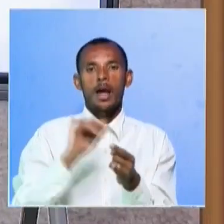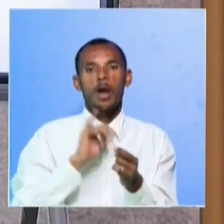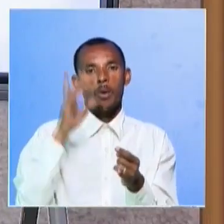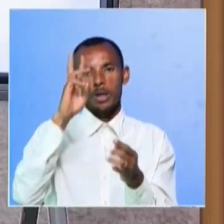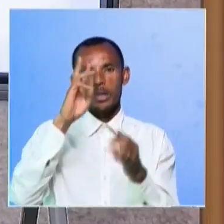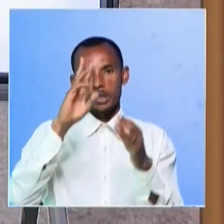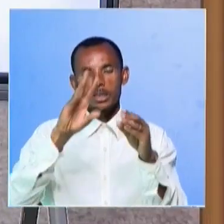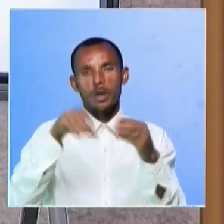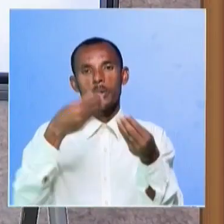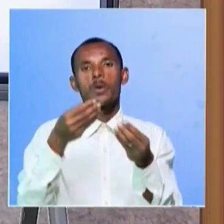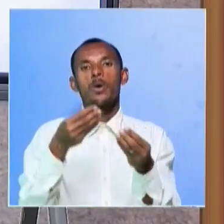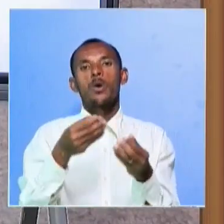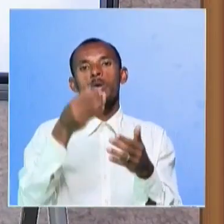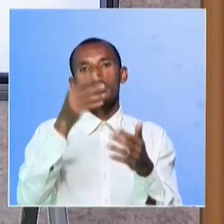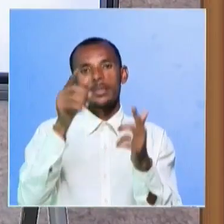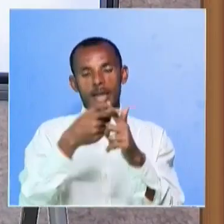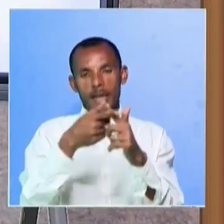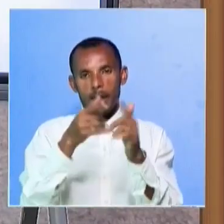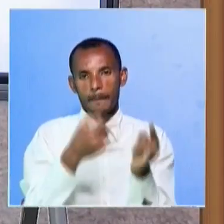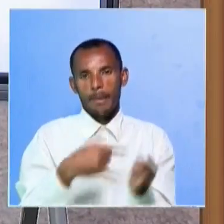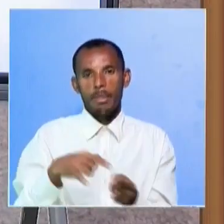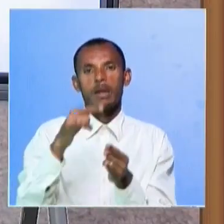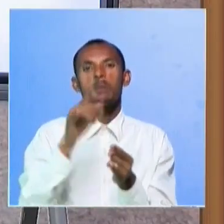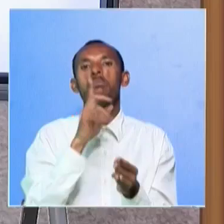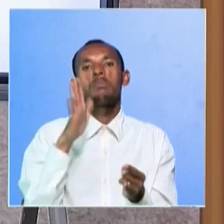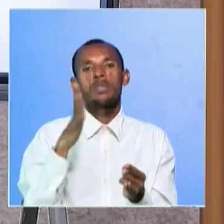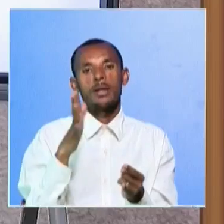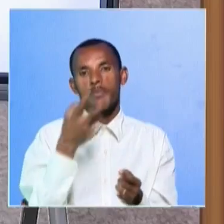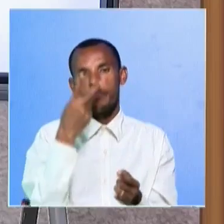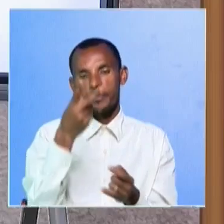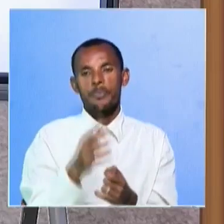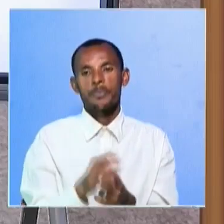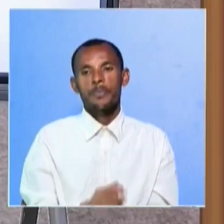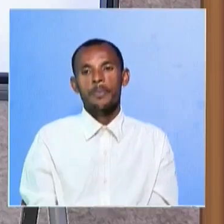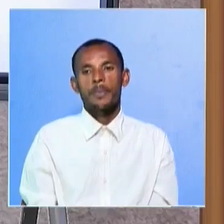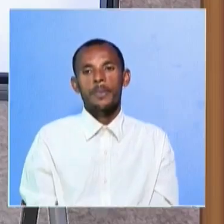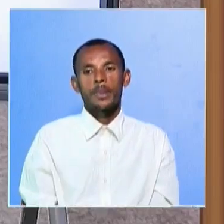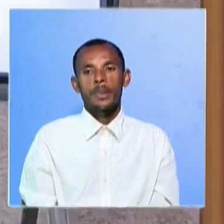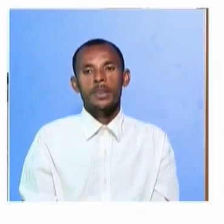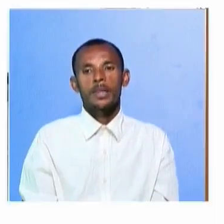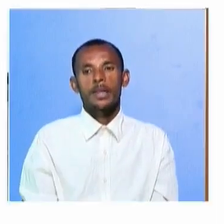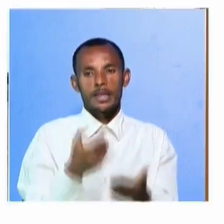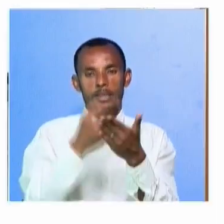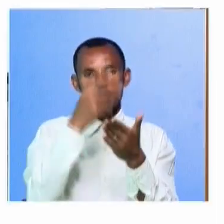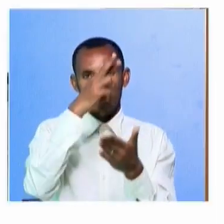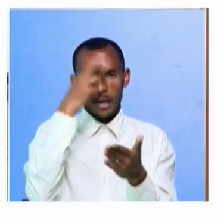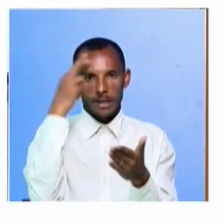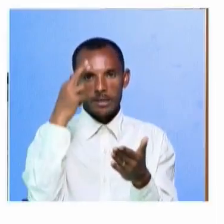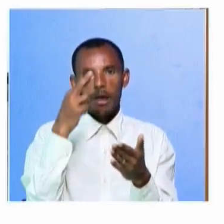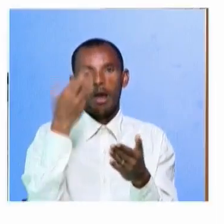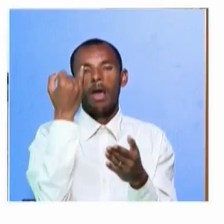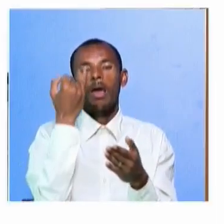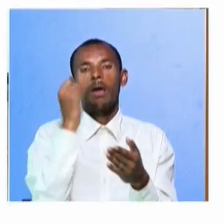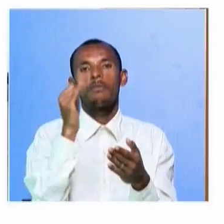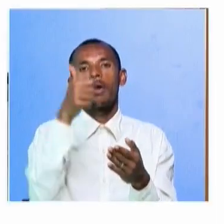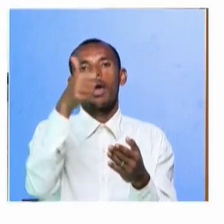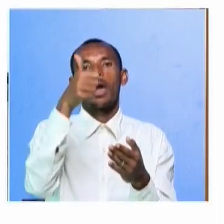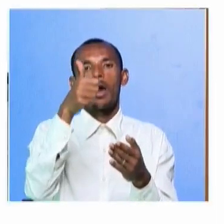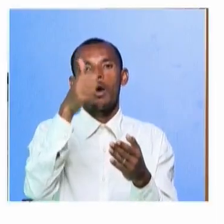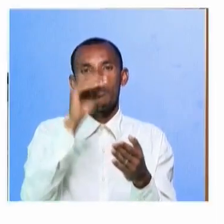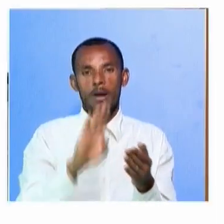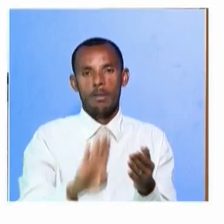second method looks like. Okay, so in this case, if a over b